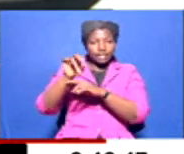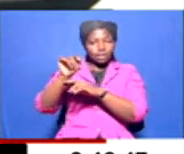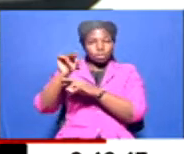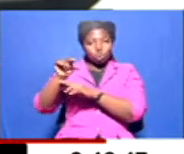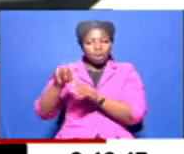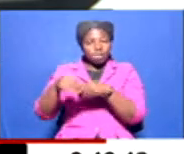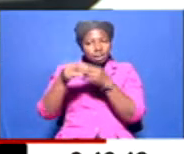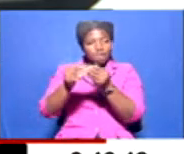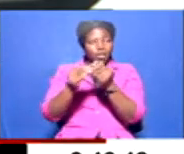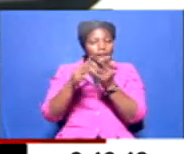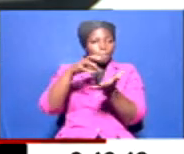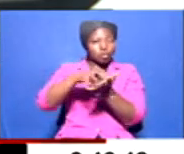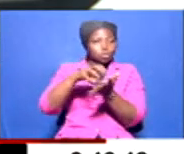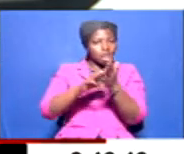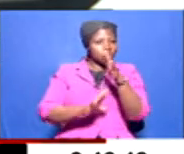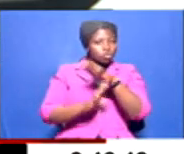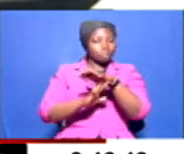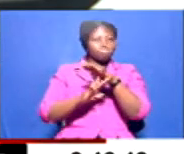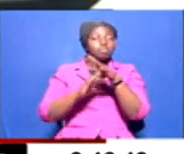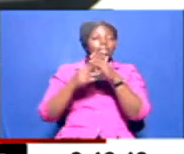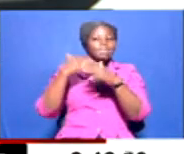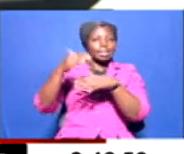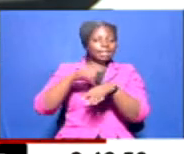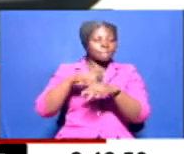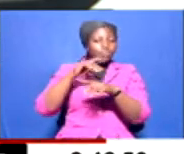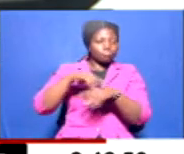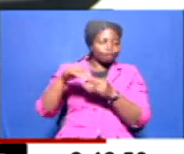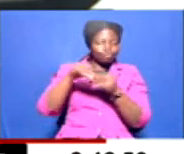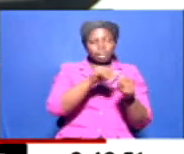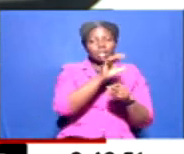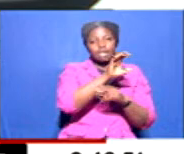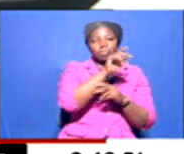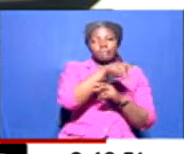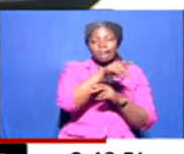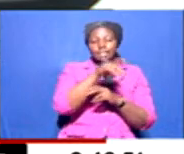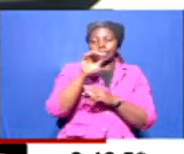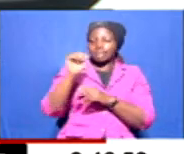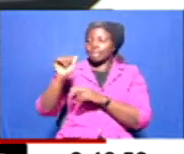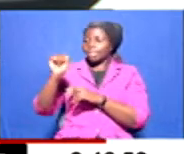the top flight next season if they defeat Crystal Palace, while Aston Villa will be at home against Burnley.